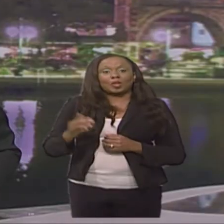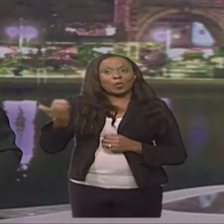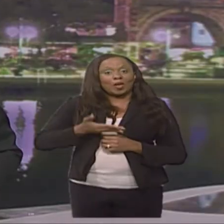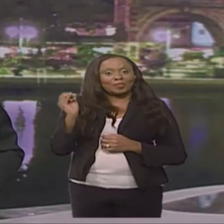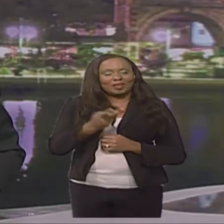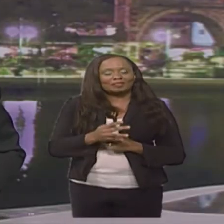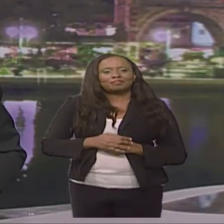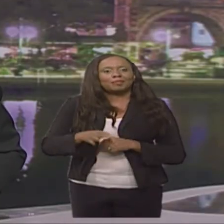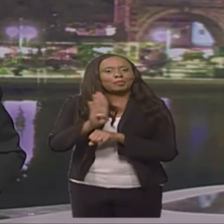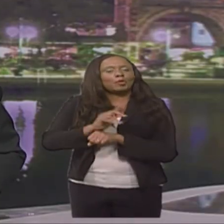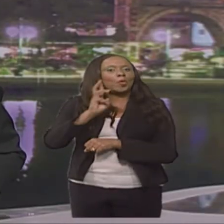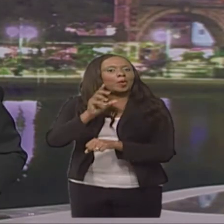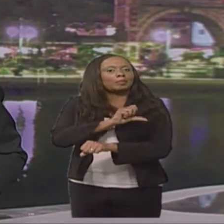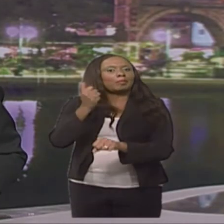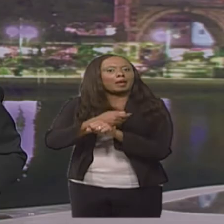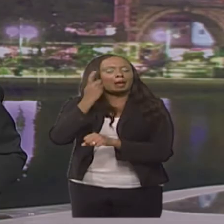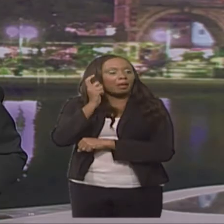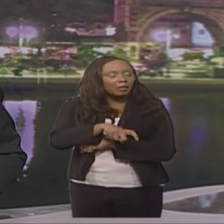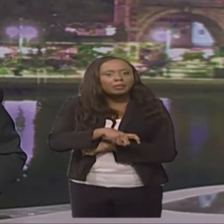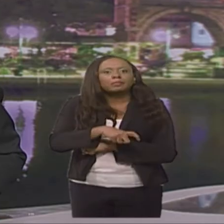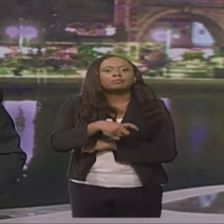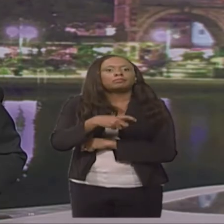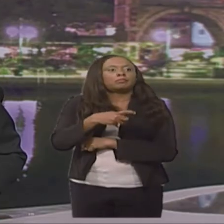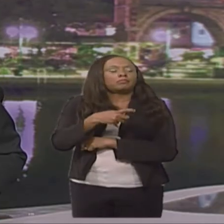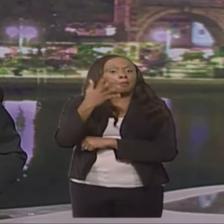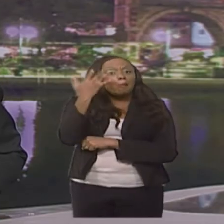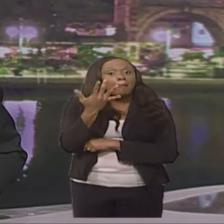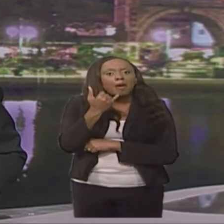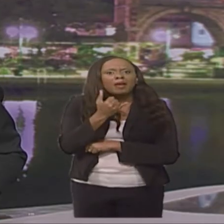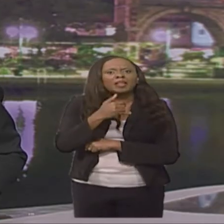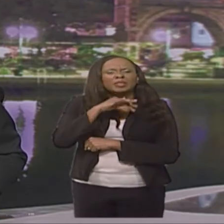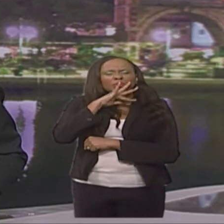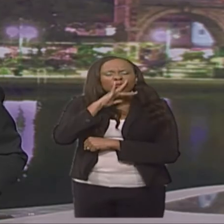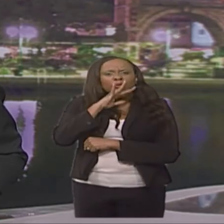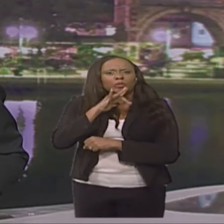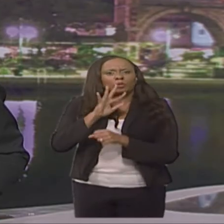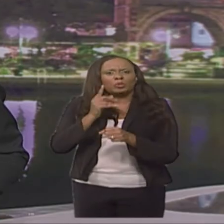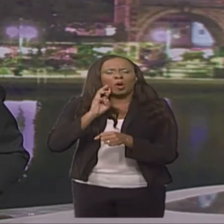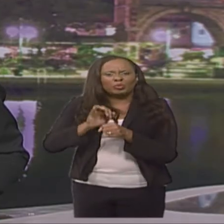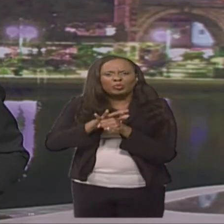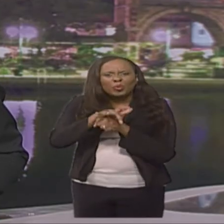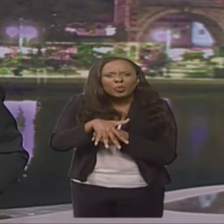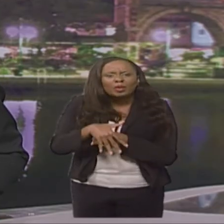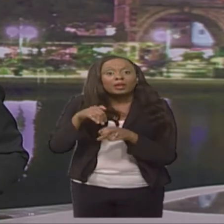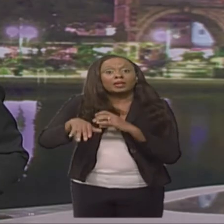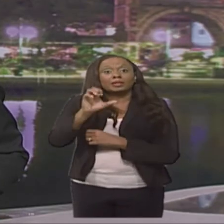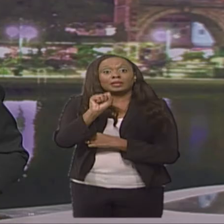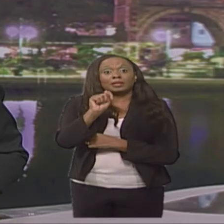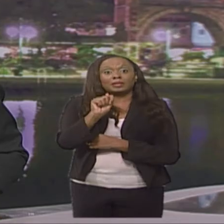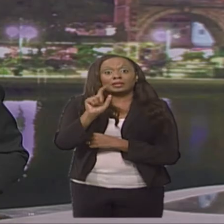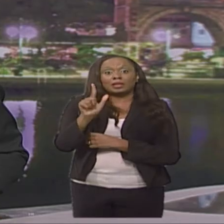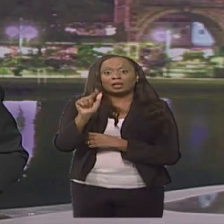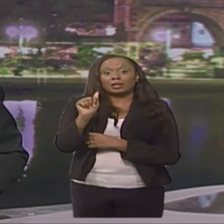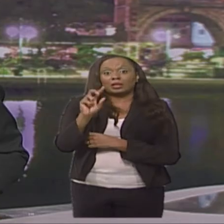Welcome back. The Barbados Water Authority has identified the reason for the sewage spill at the St. Lawrence Primary School and other areas not affected